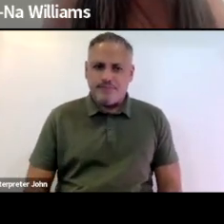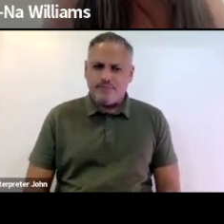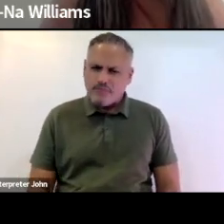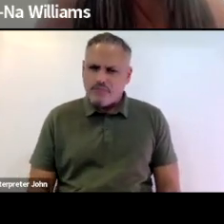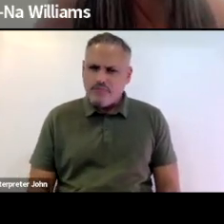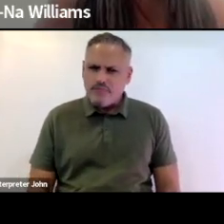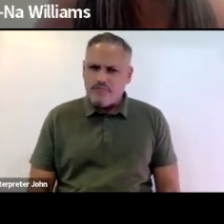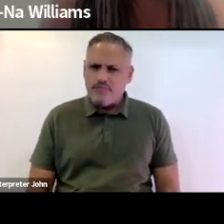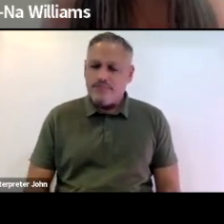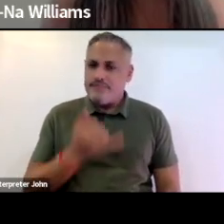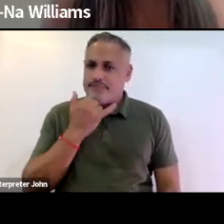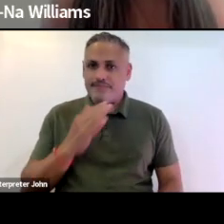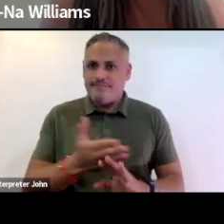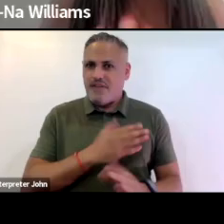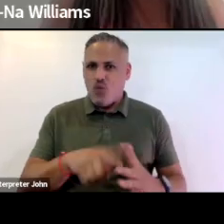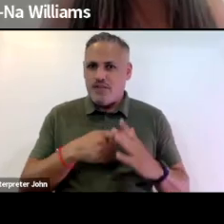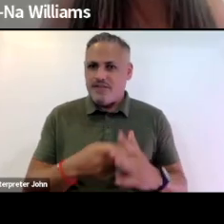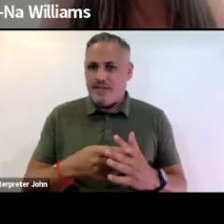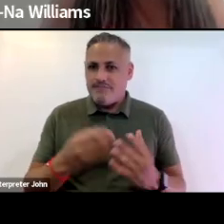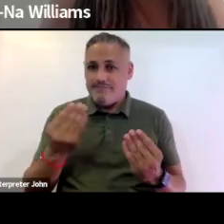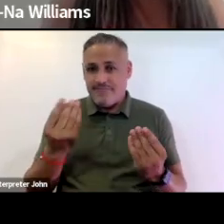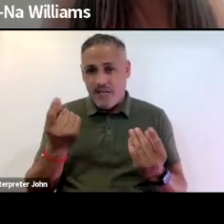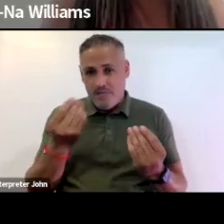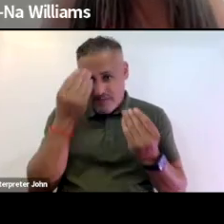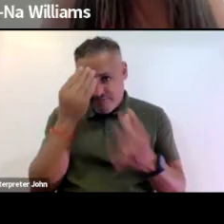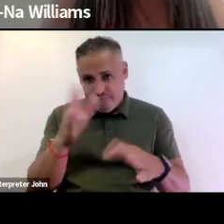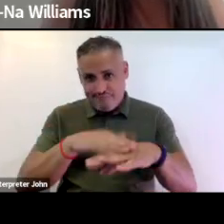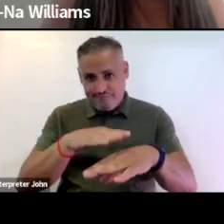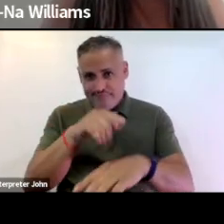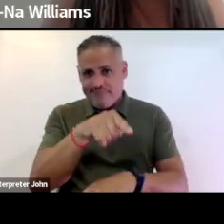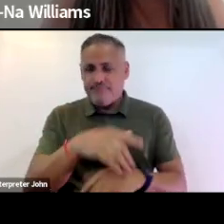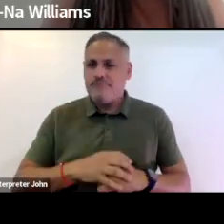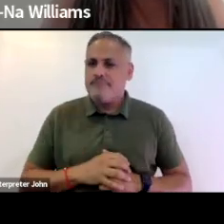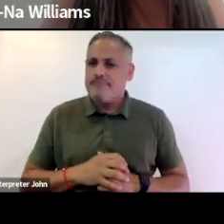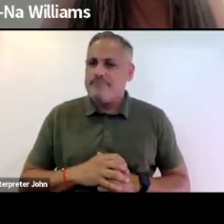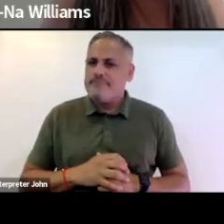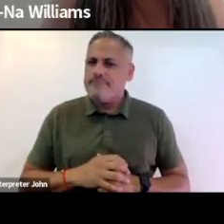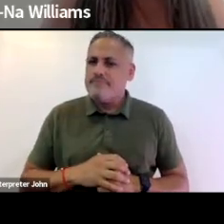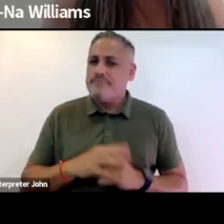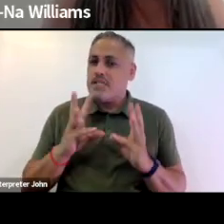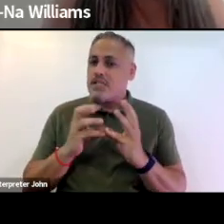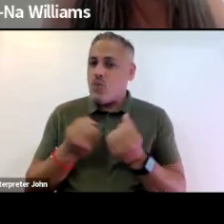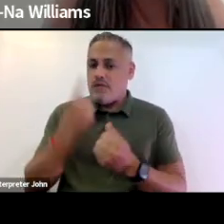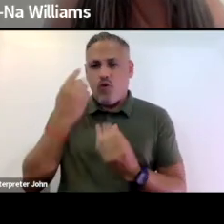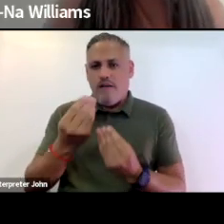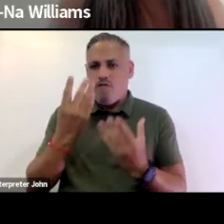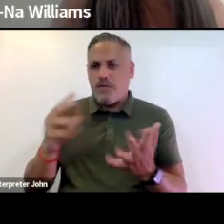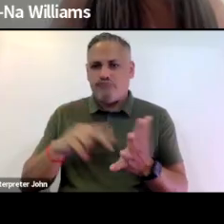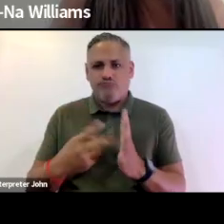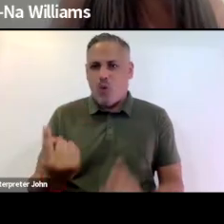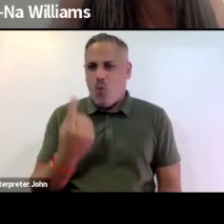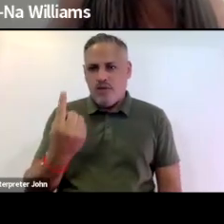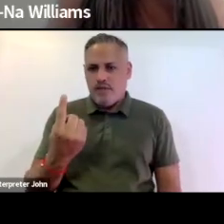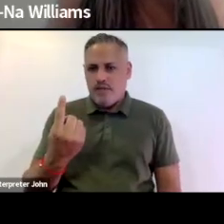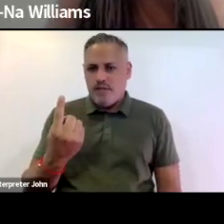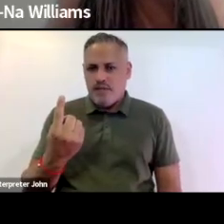But before we start, I just have to do a little disclaimer. This workshop is for informational purposes only. J.